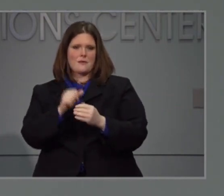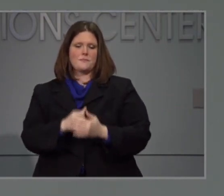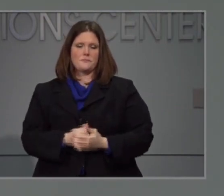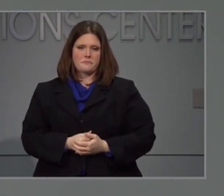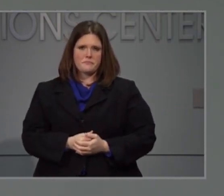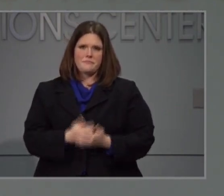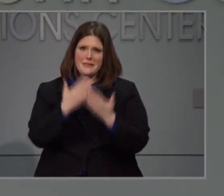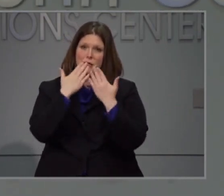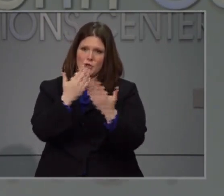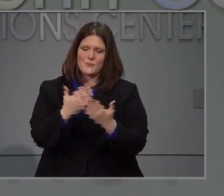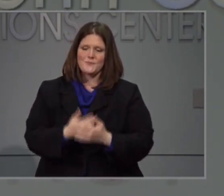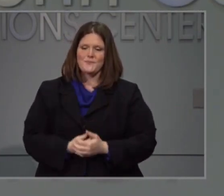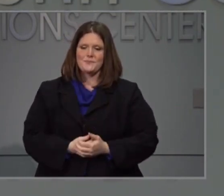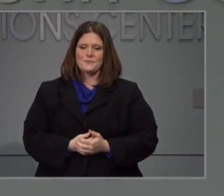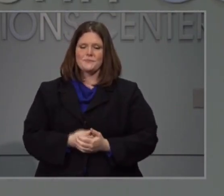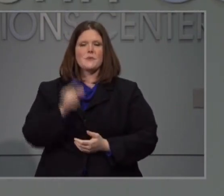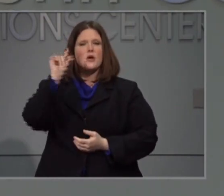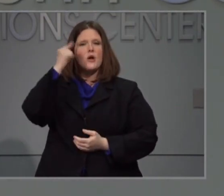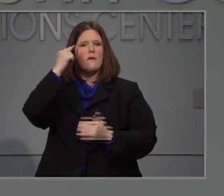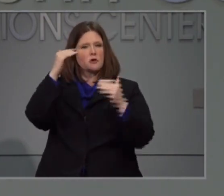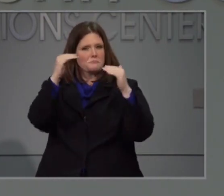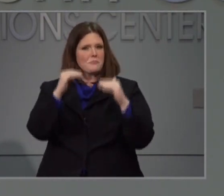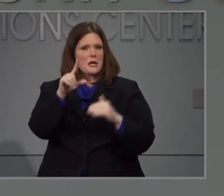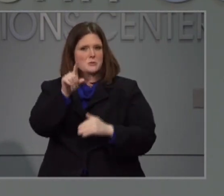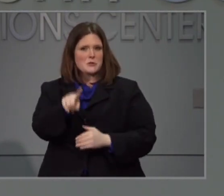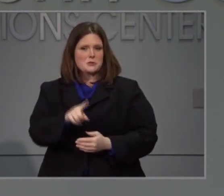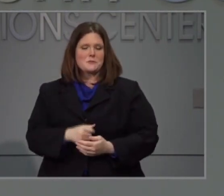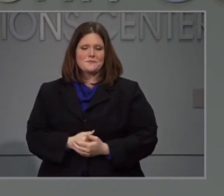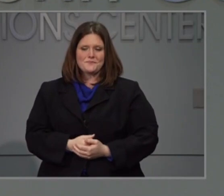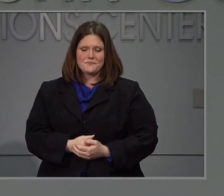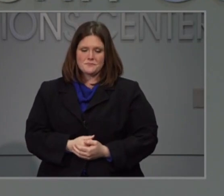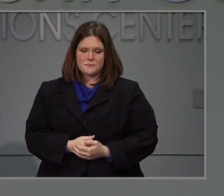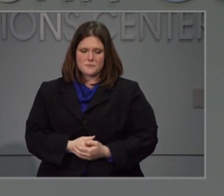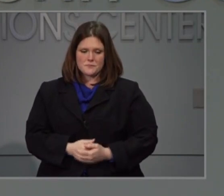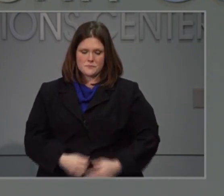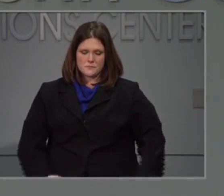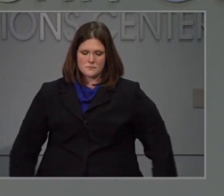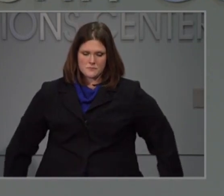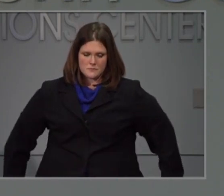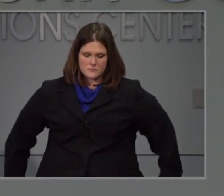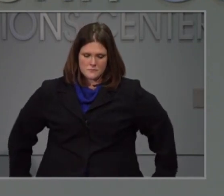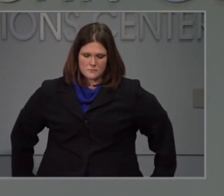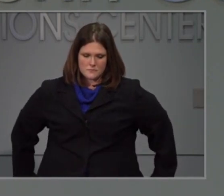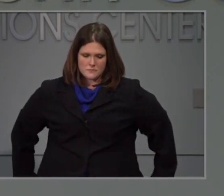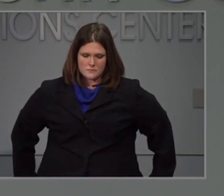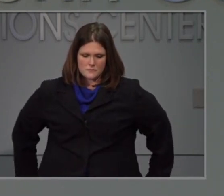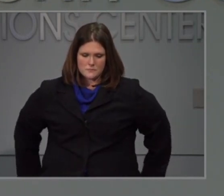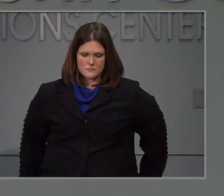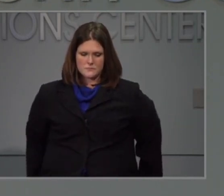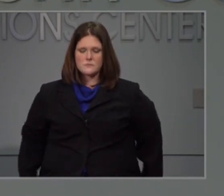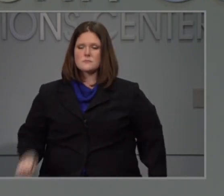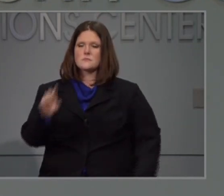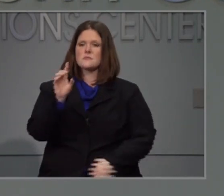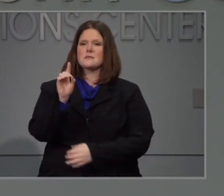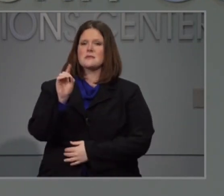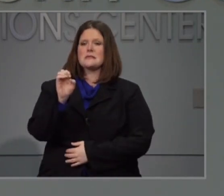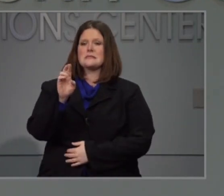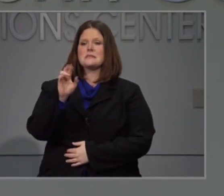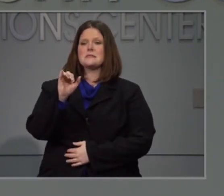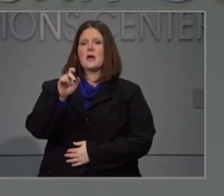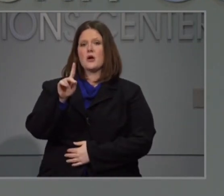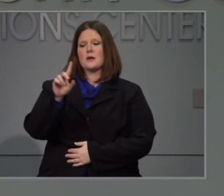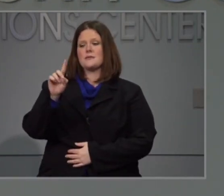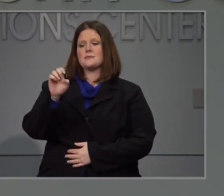Thank you. Next question, please. Derek Dellinger, Fox 46.